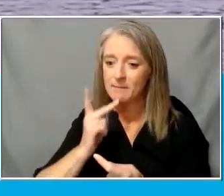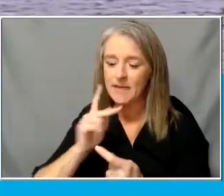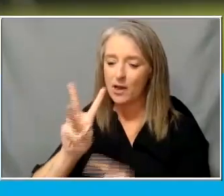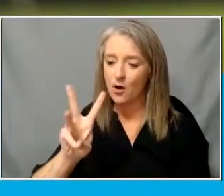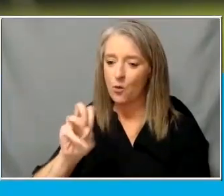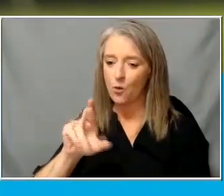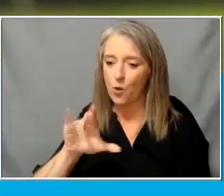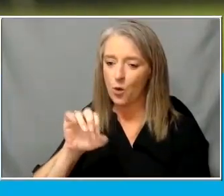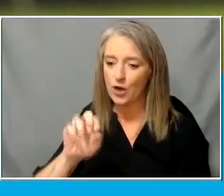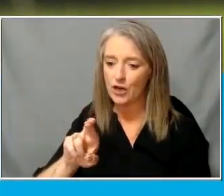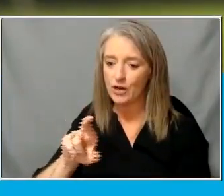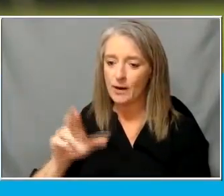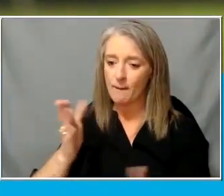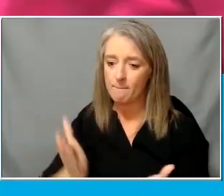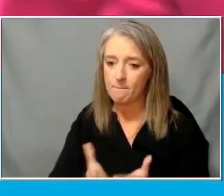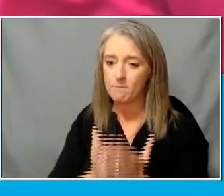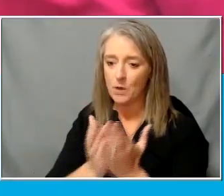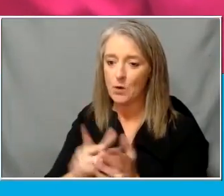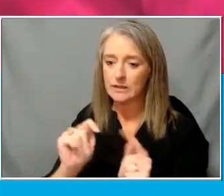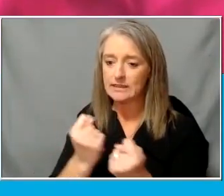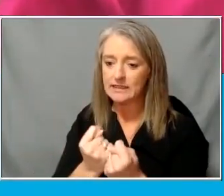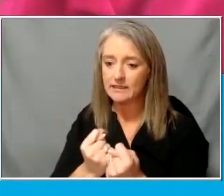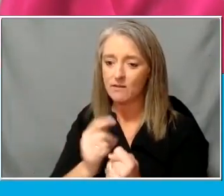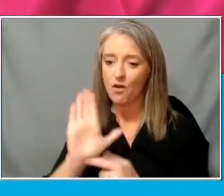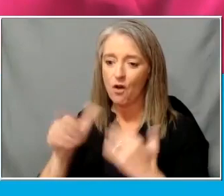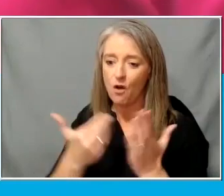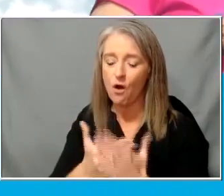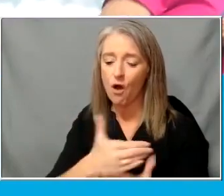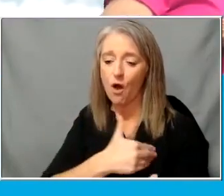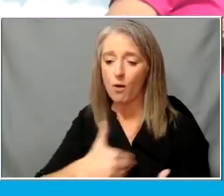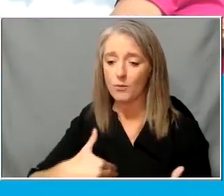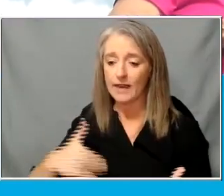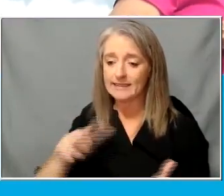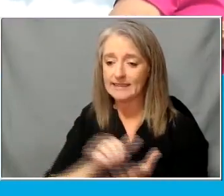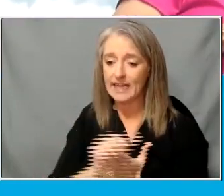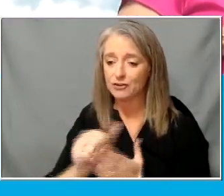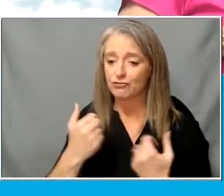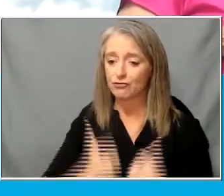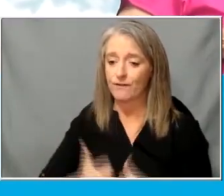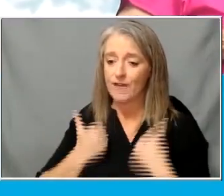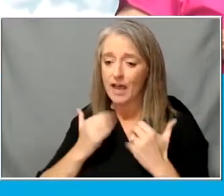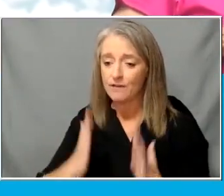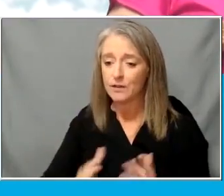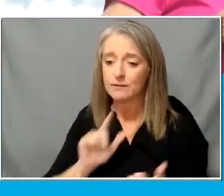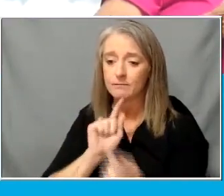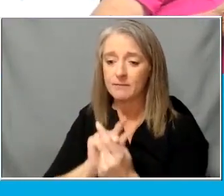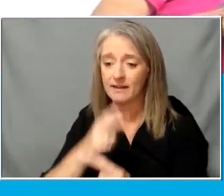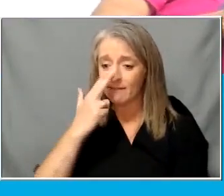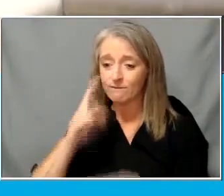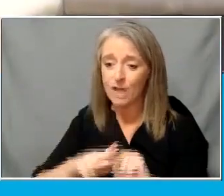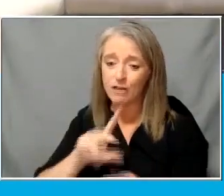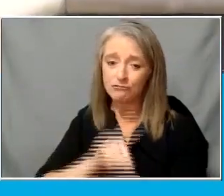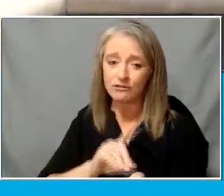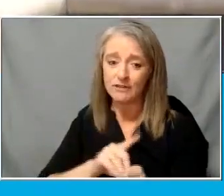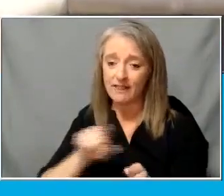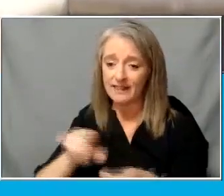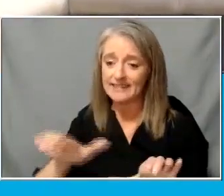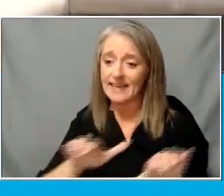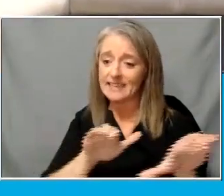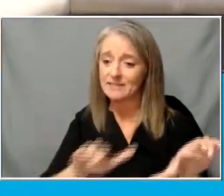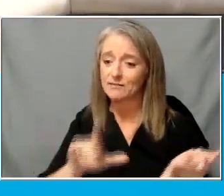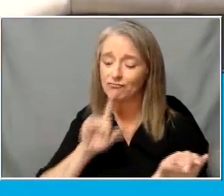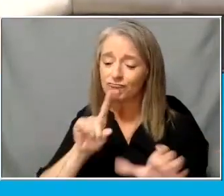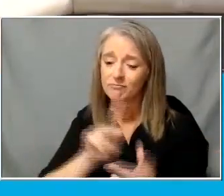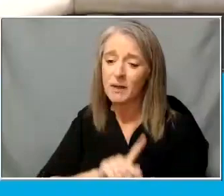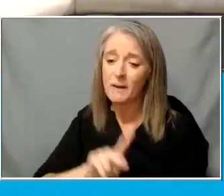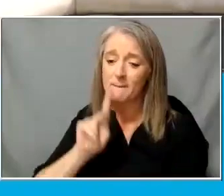Boat team, made up of women who are all breast cancer survivors. Also meet their fun doctor who says this activity is perfect